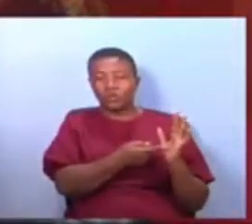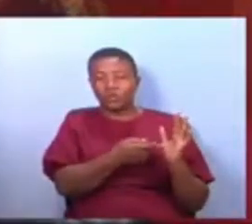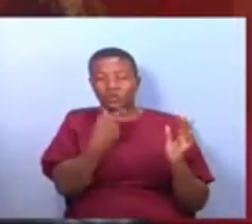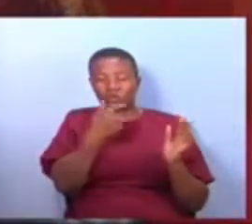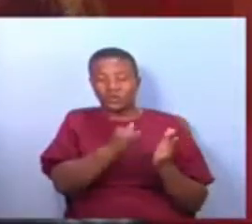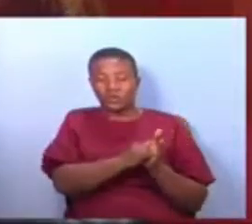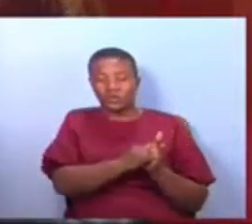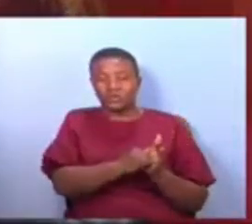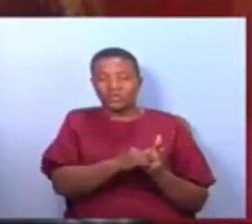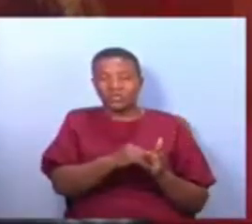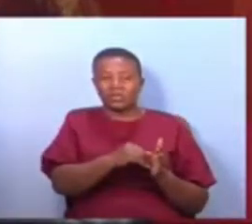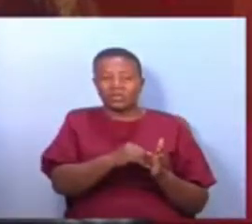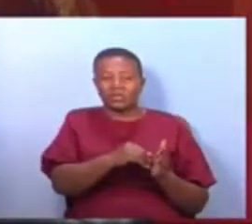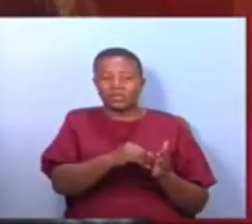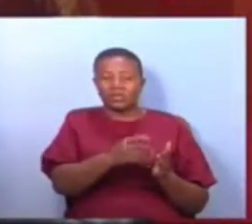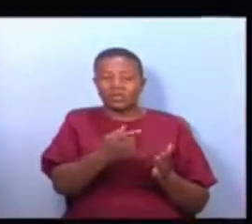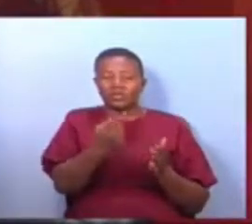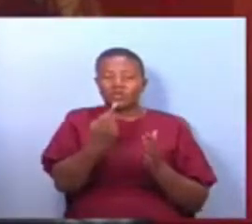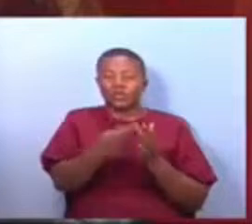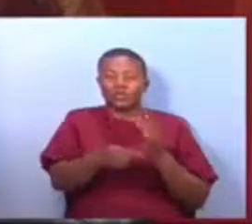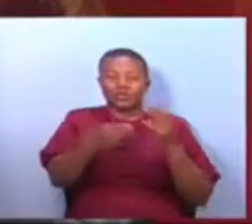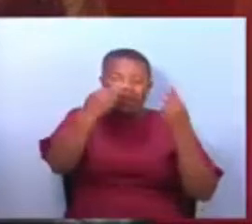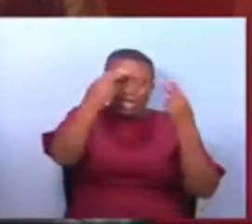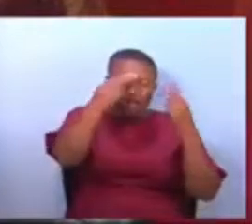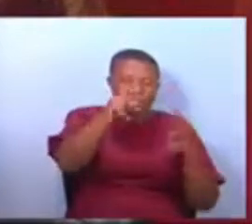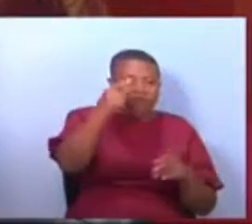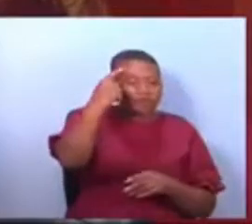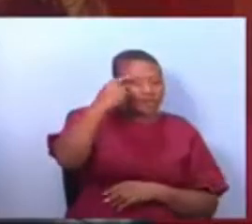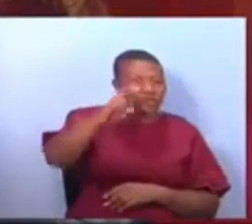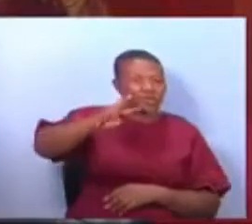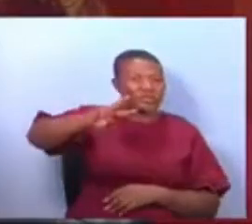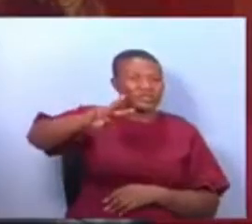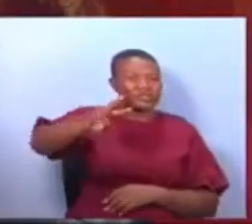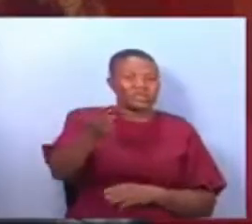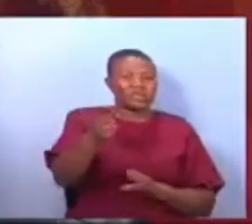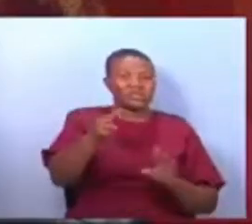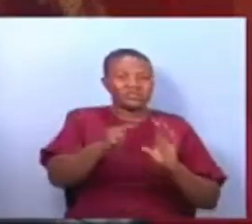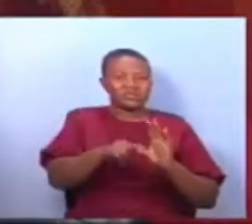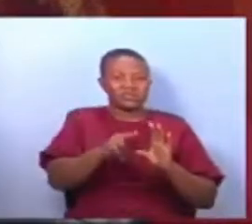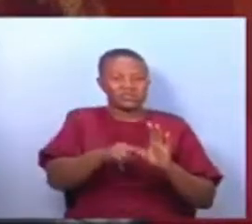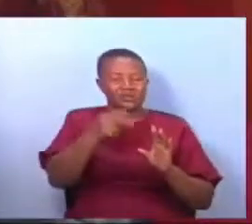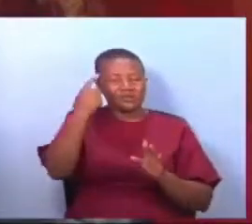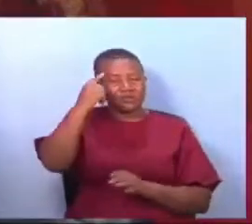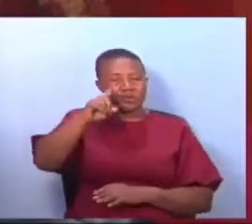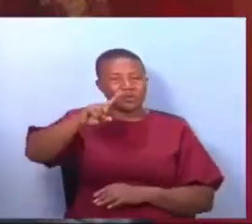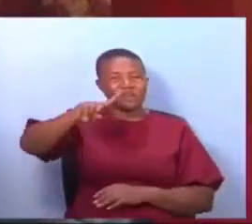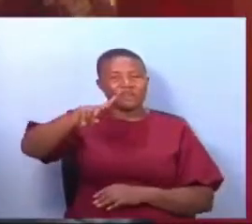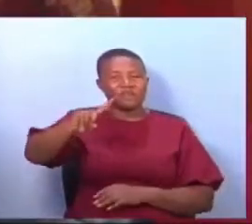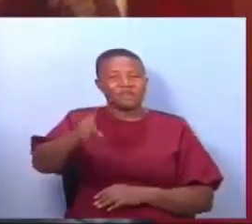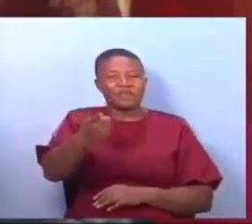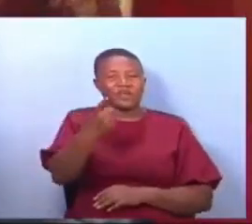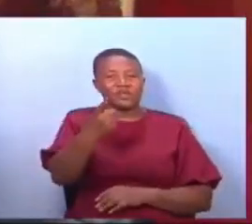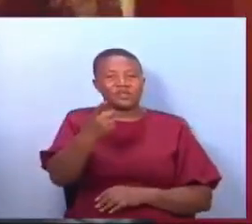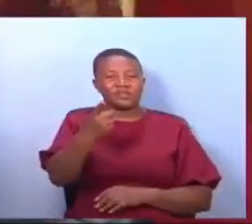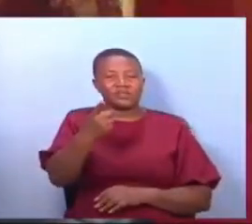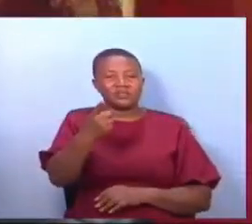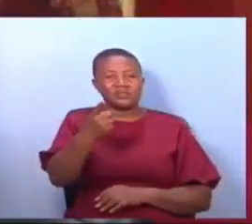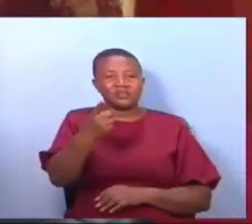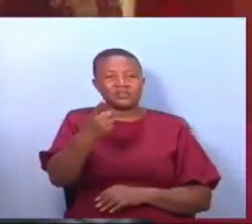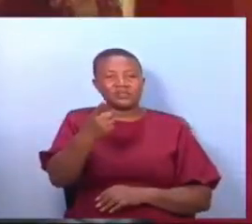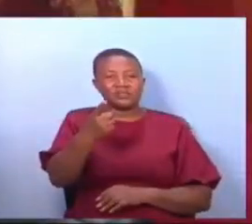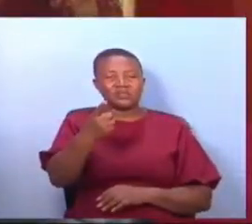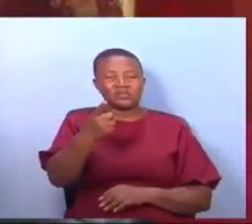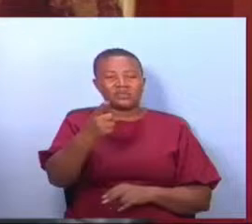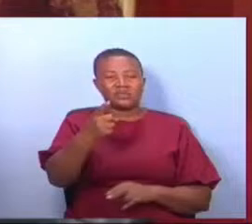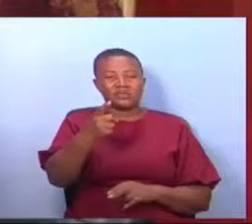second sitting of the first meeting of Parliament. You indicated what happened yesterday